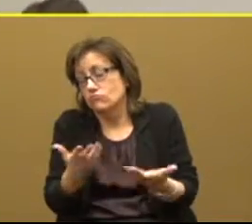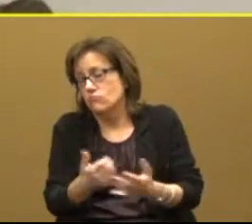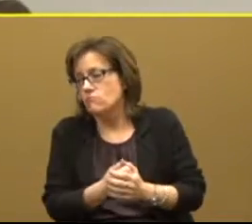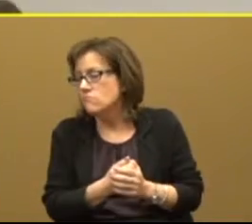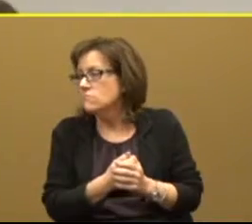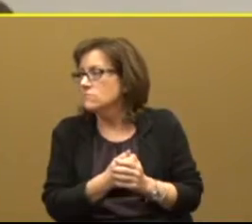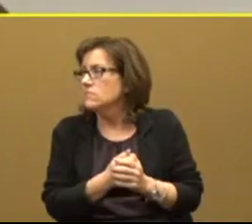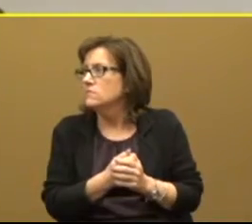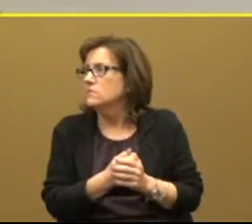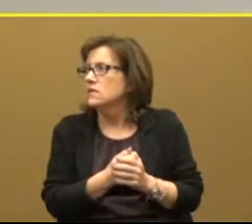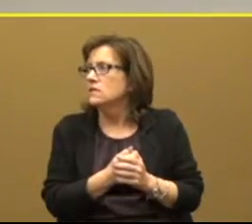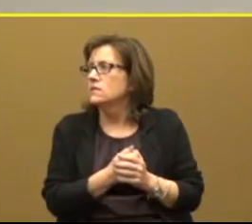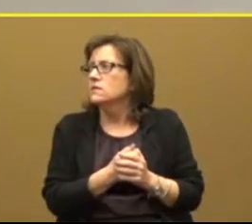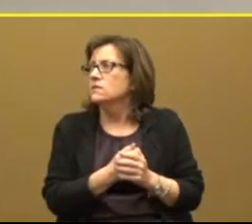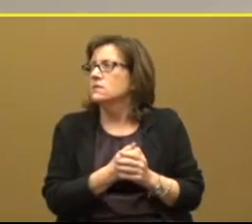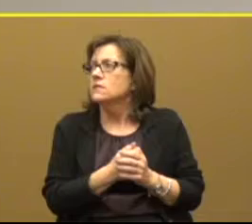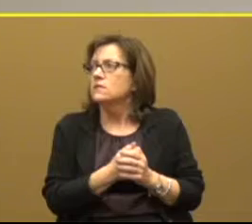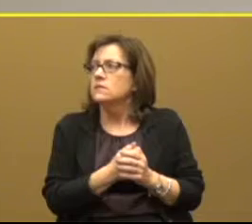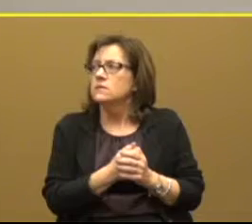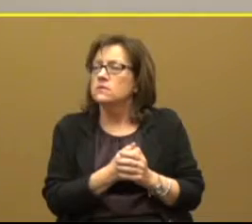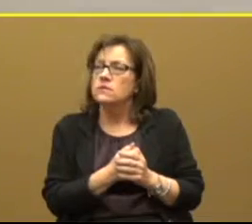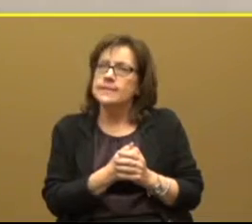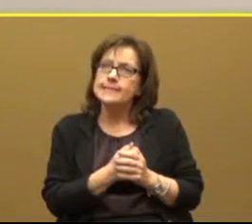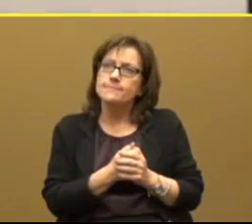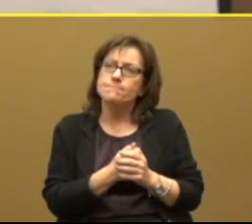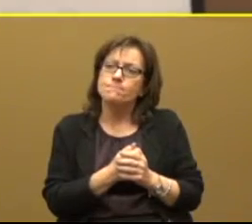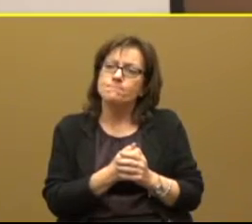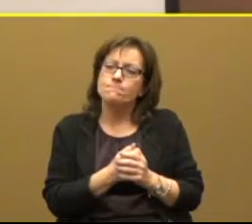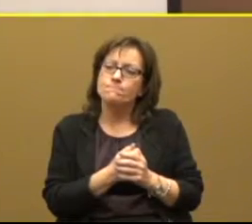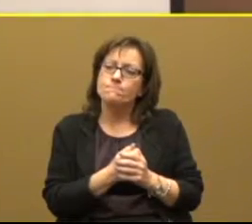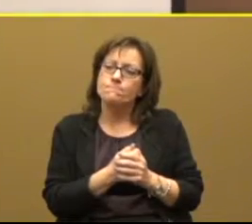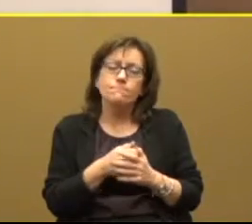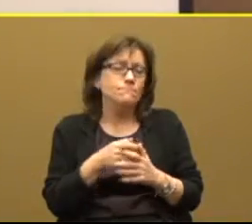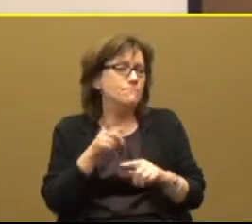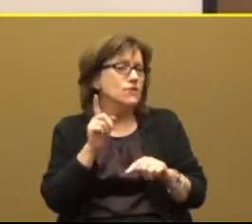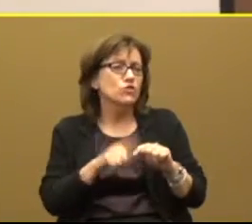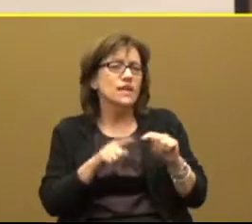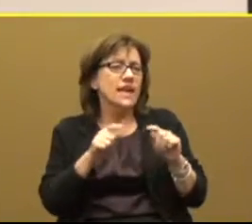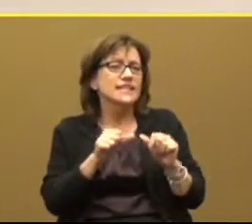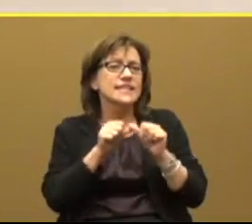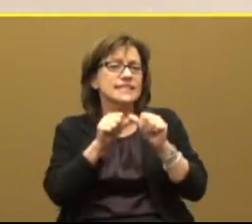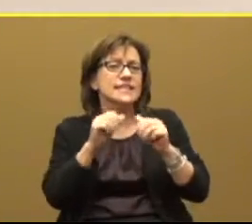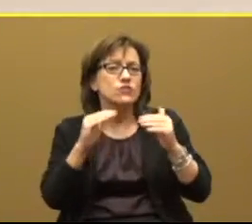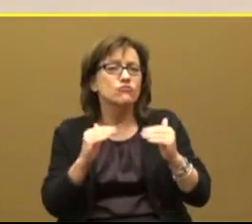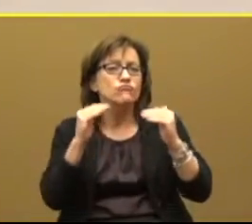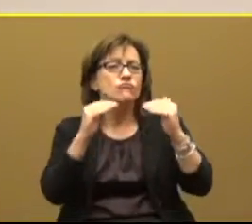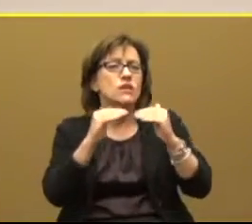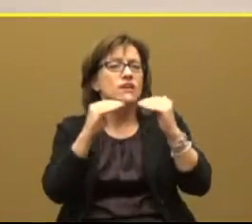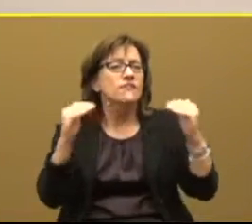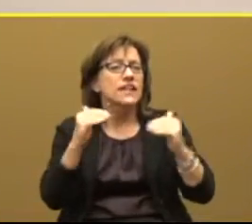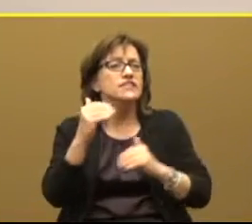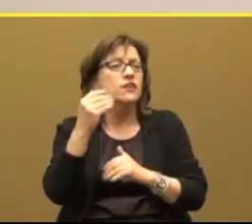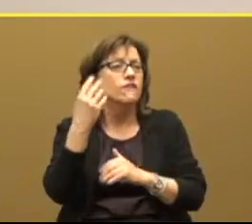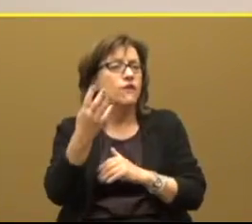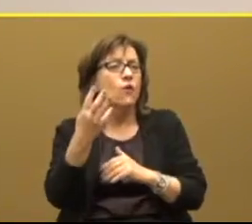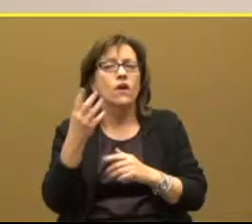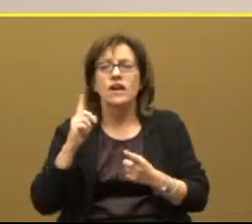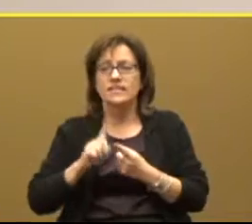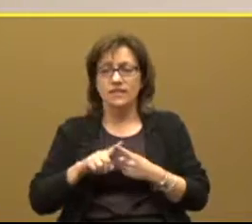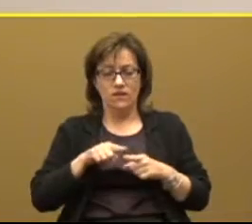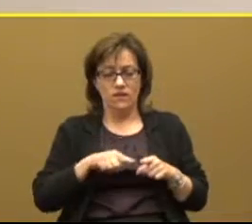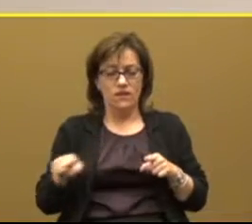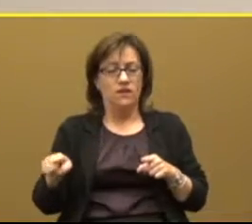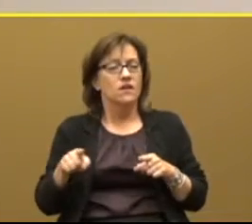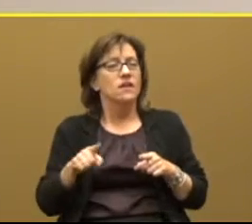One of the things about this phase is you can't move on to phase 4 until they have about 12 to 20 items that they